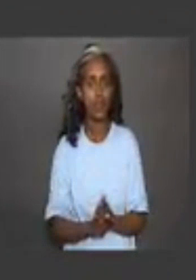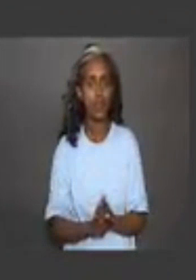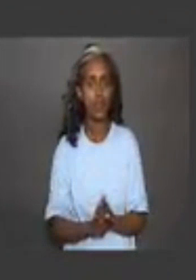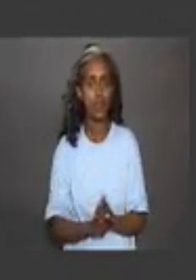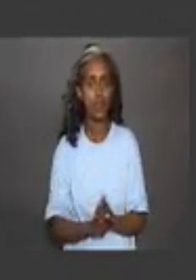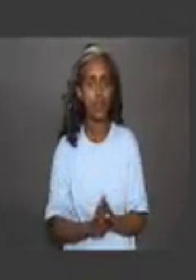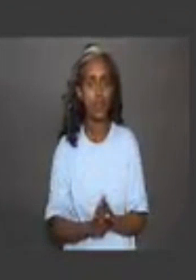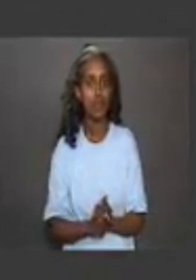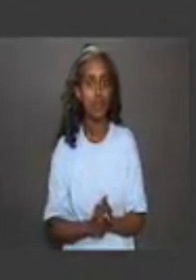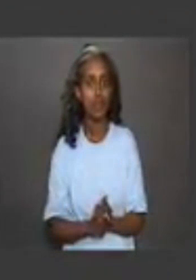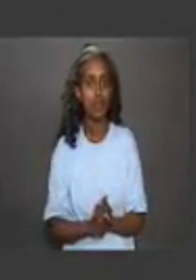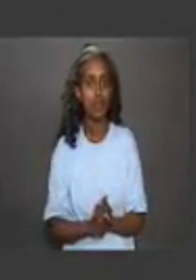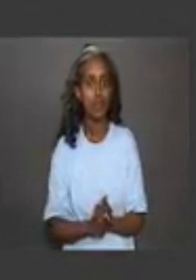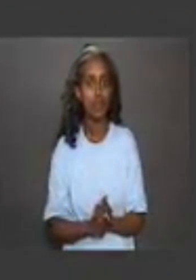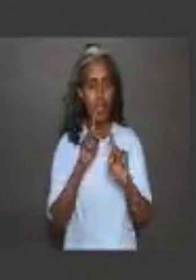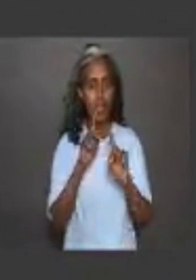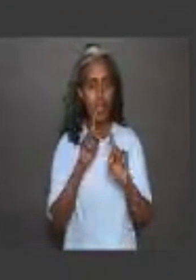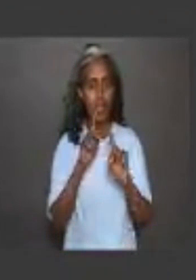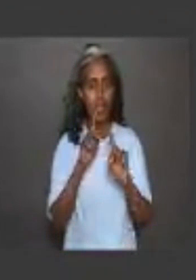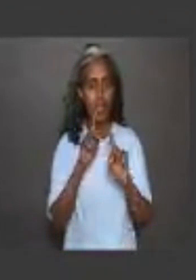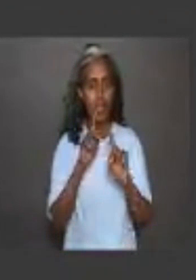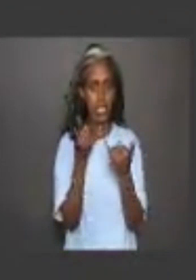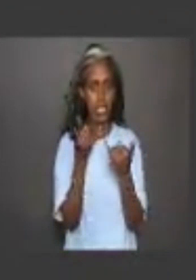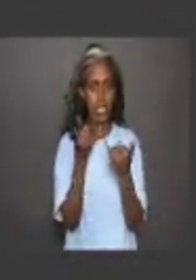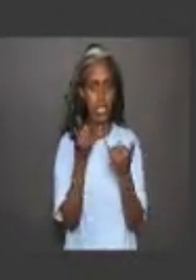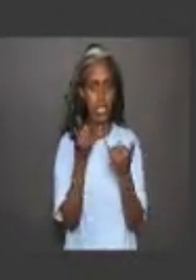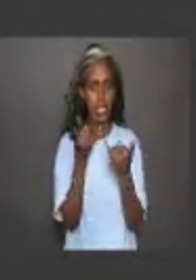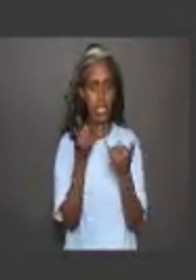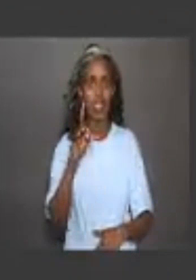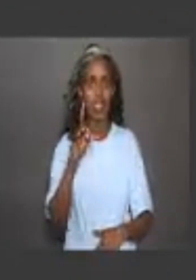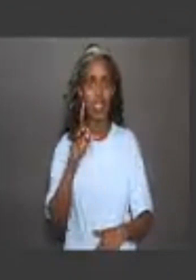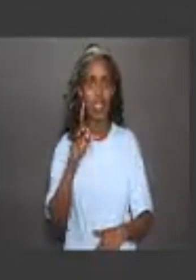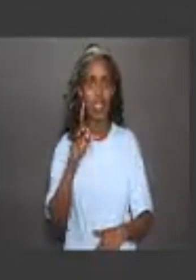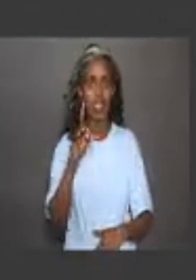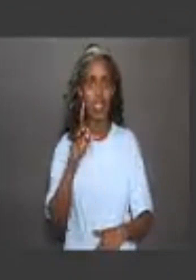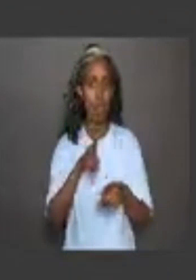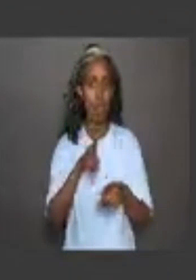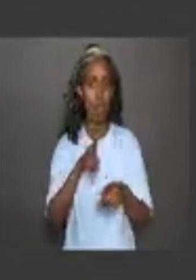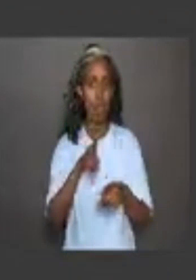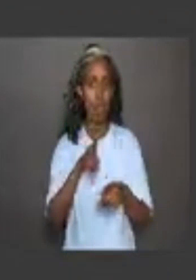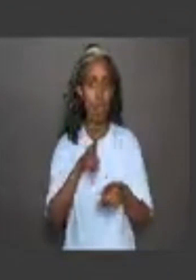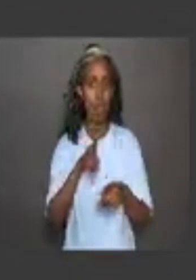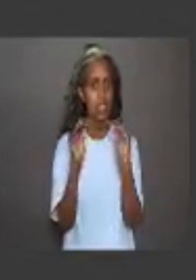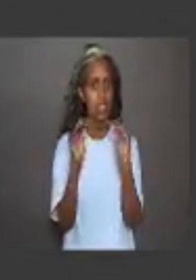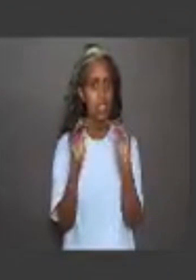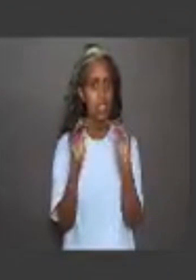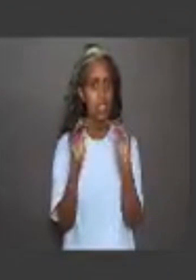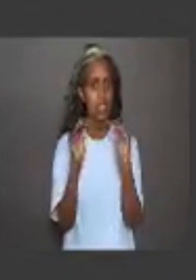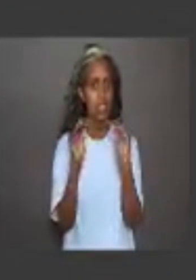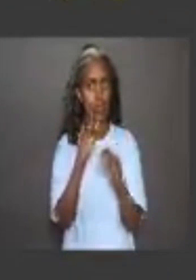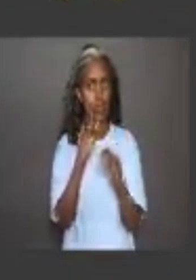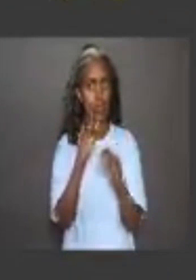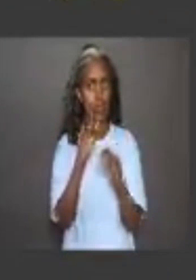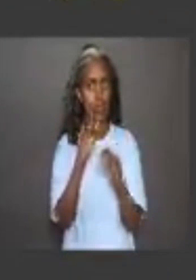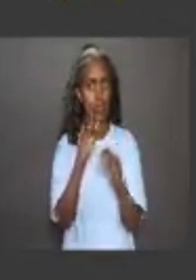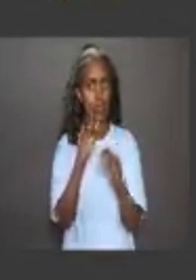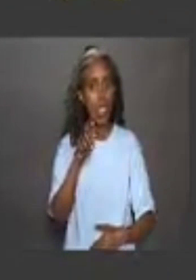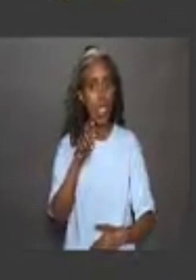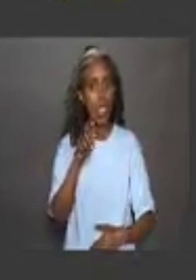F of x divided by d of x is equal to x minus